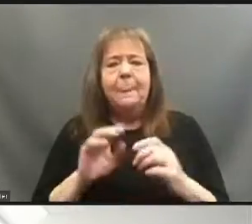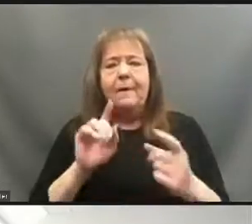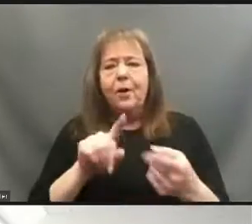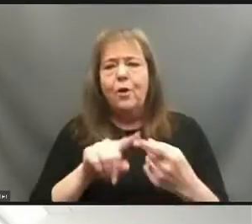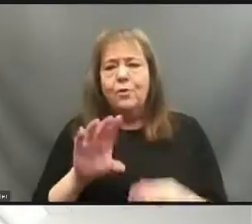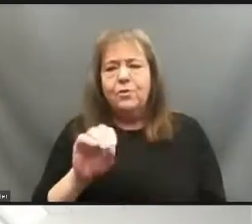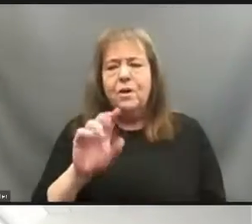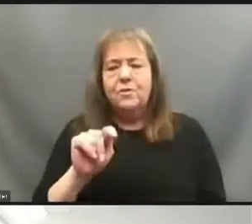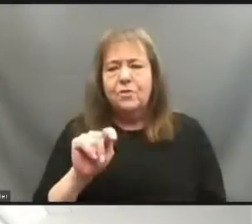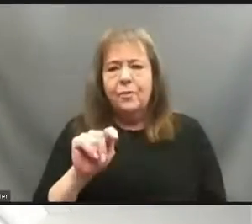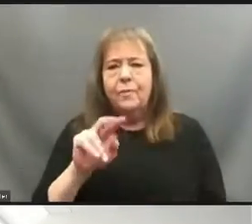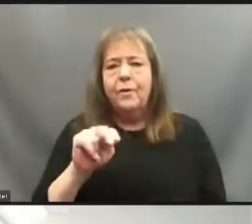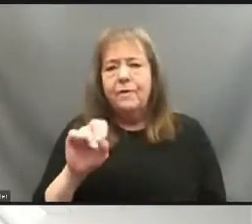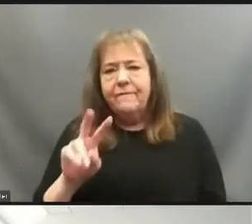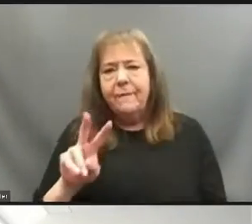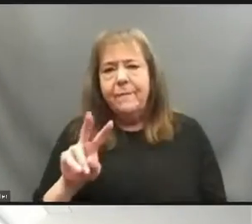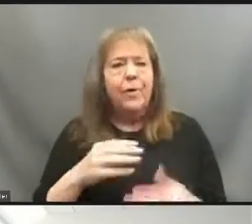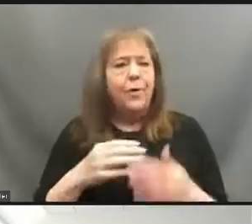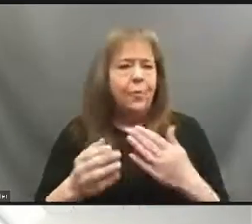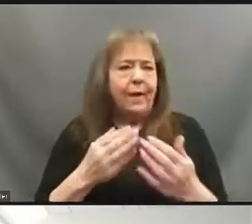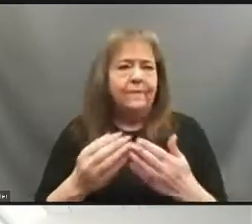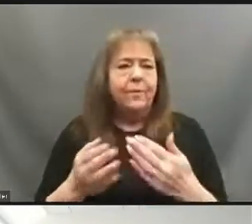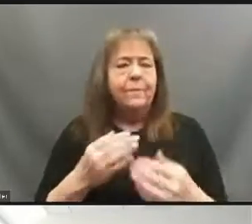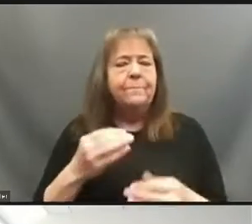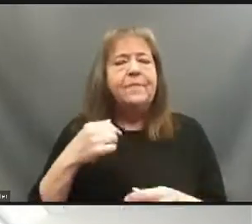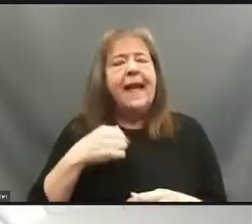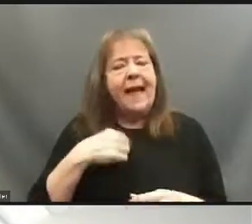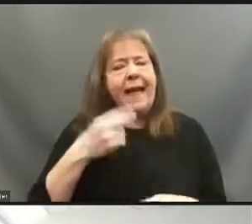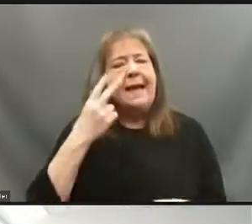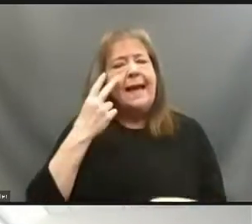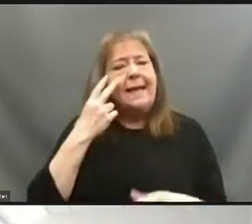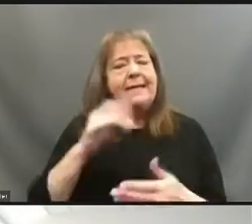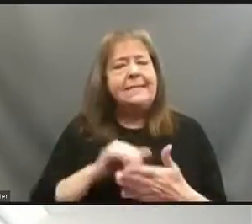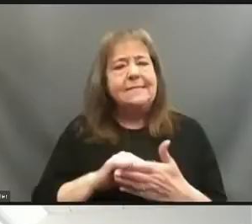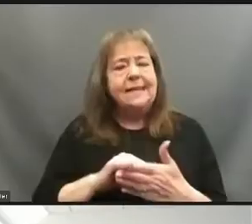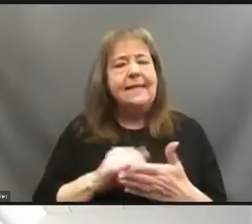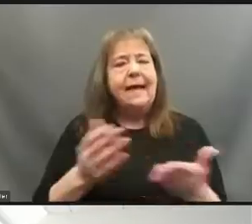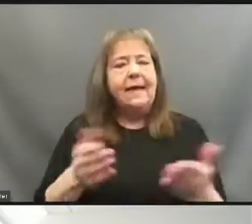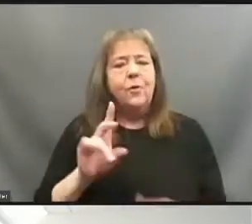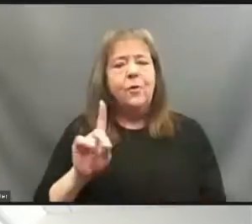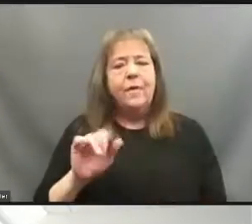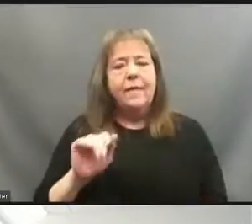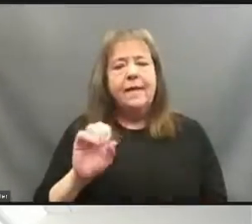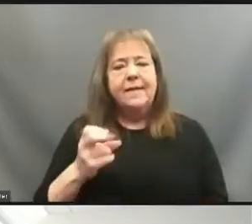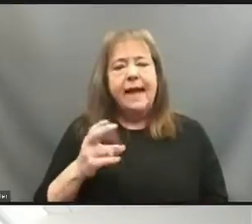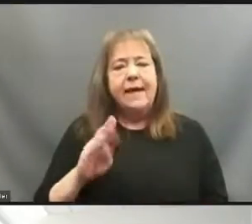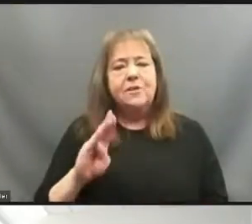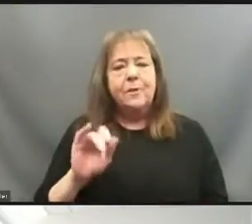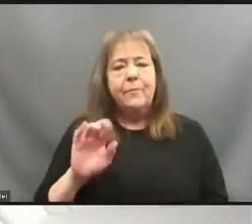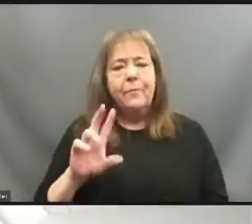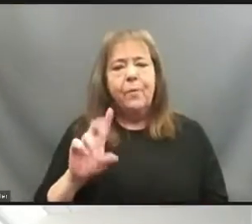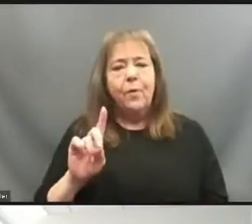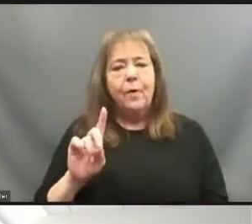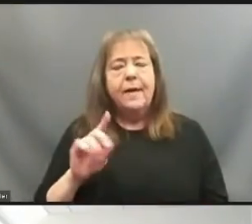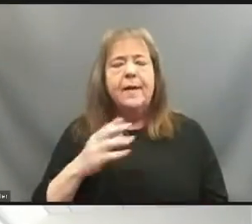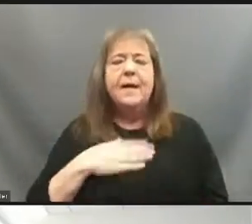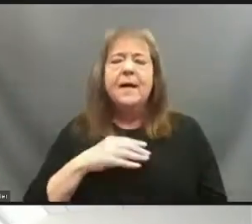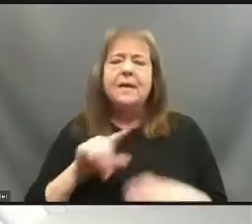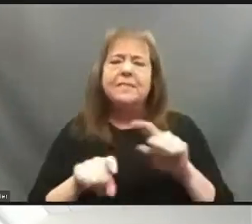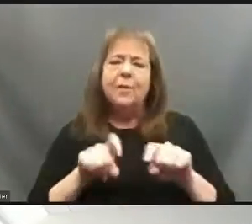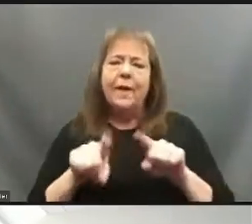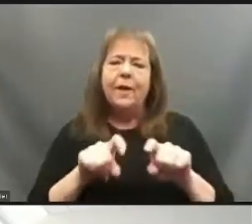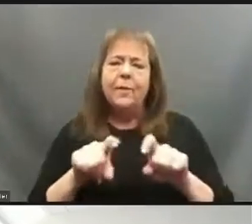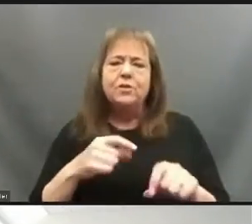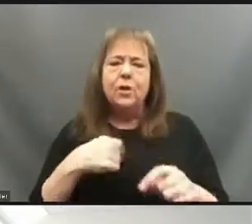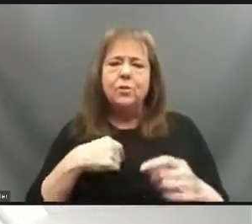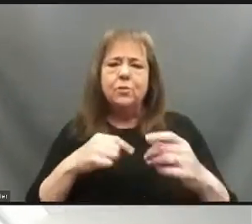months, October, November, what have you. And I can kind of see that here on the dashboard. So my question is more so, we are worried about